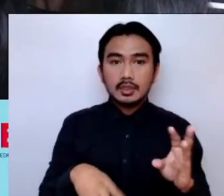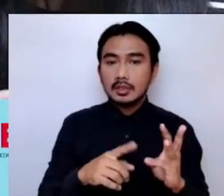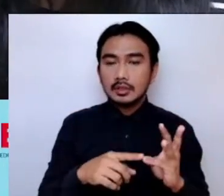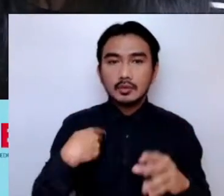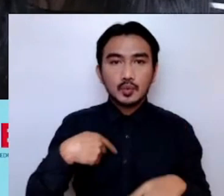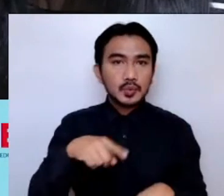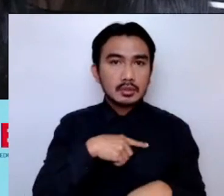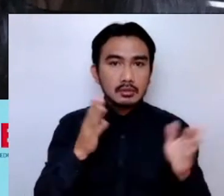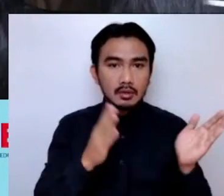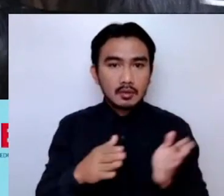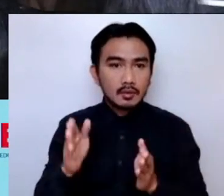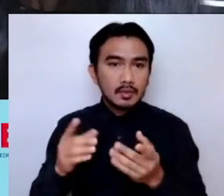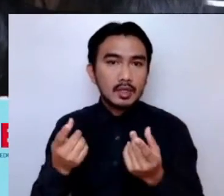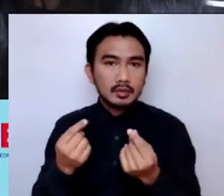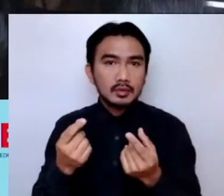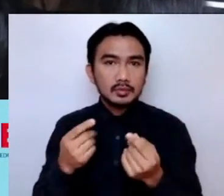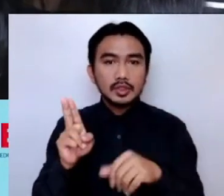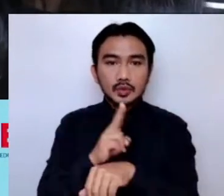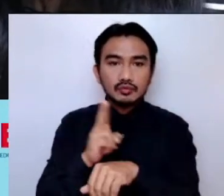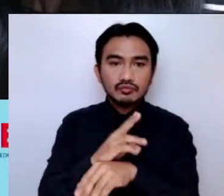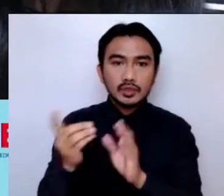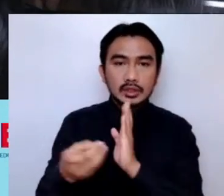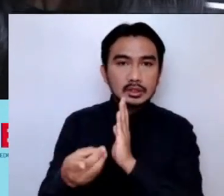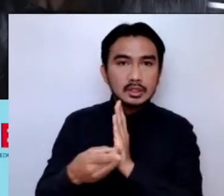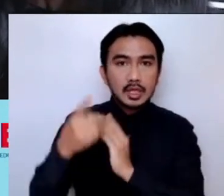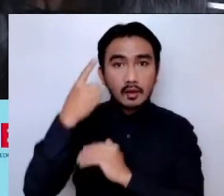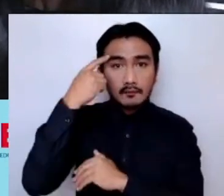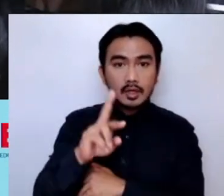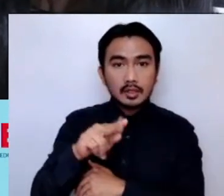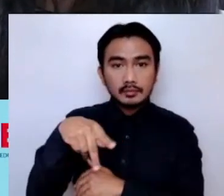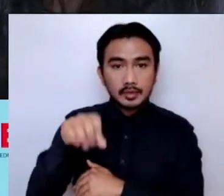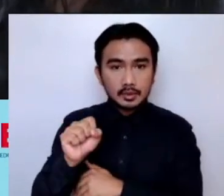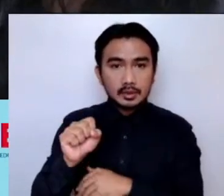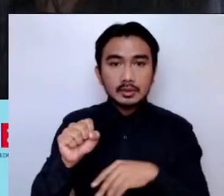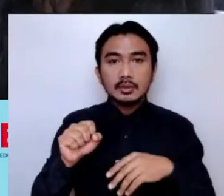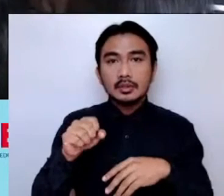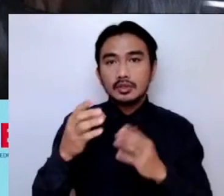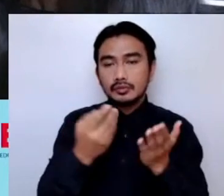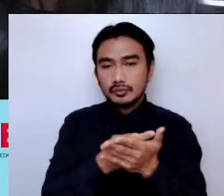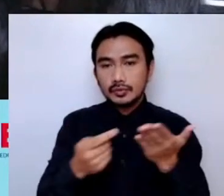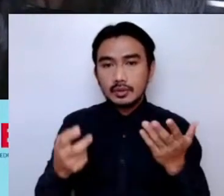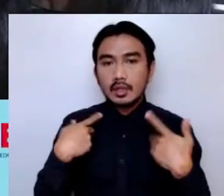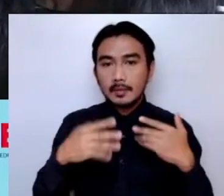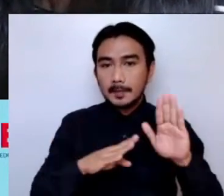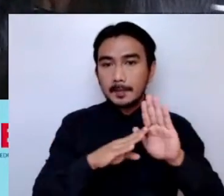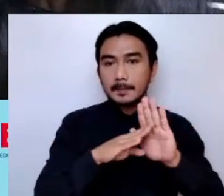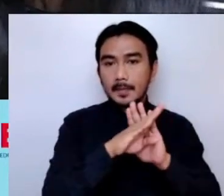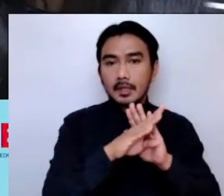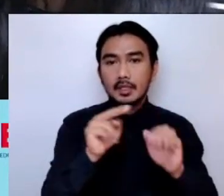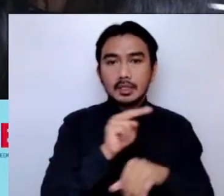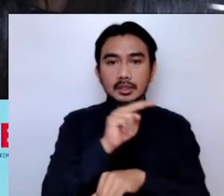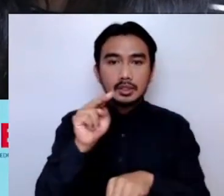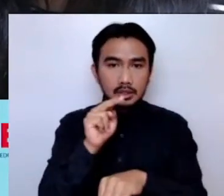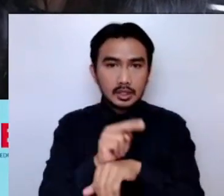move towards the digitalization of our RPMS tools and the development of a national database for